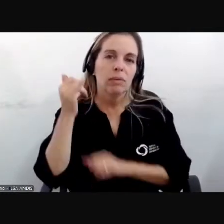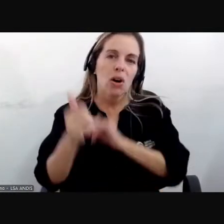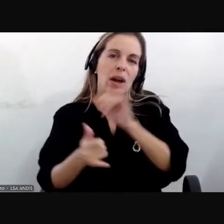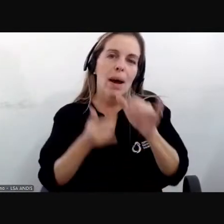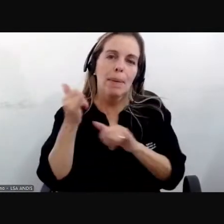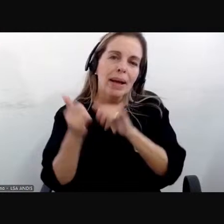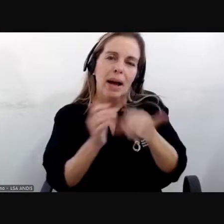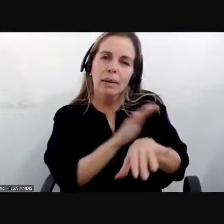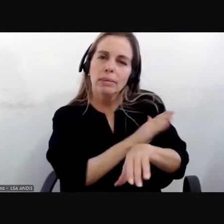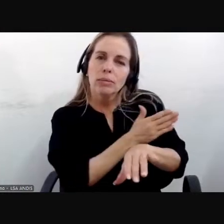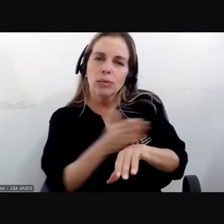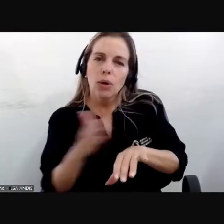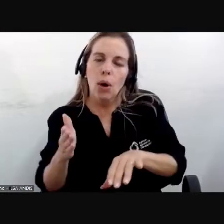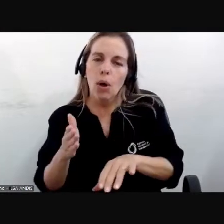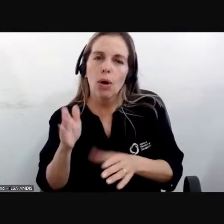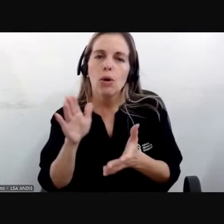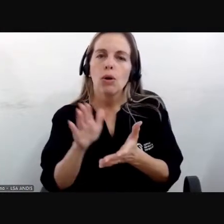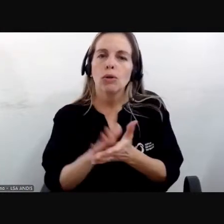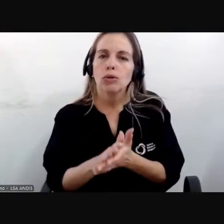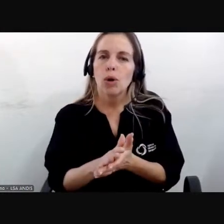be talking about